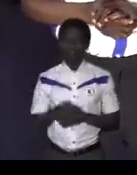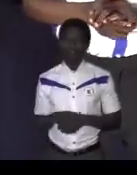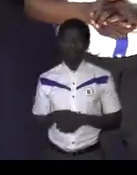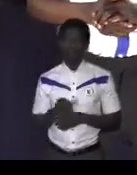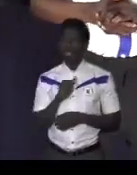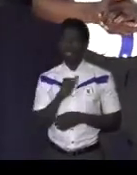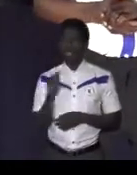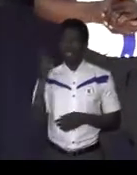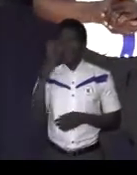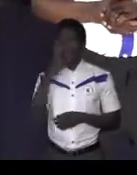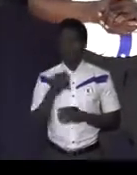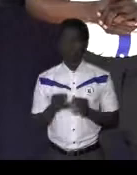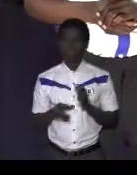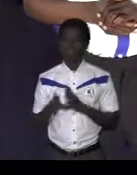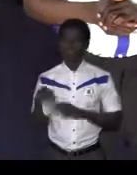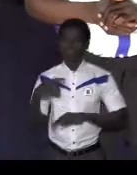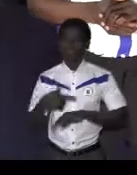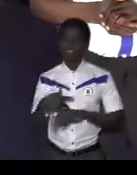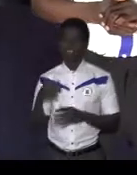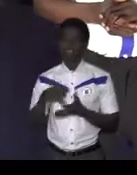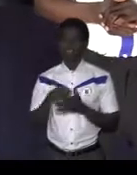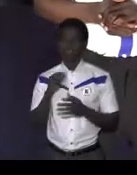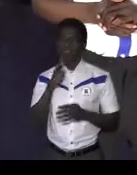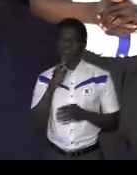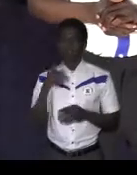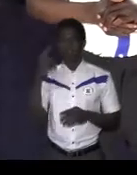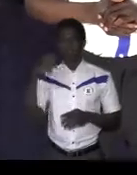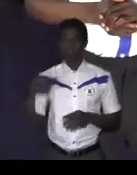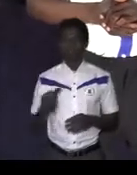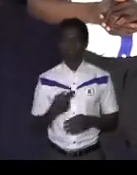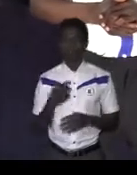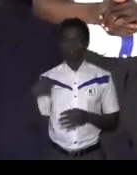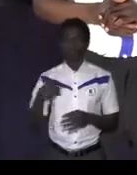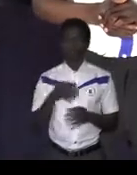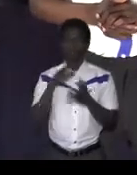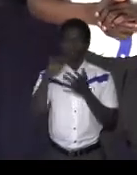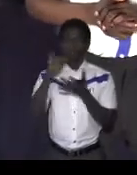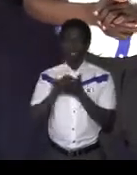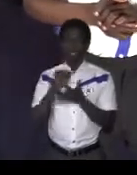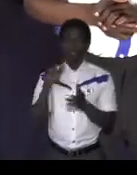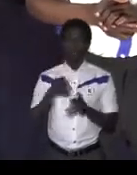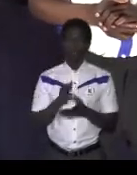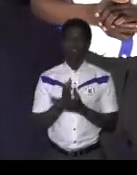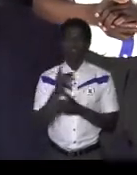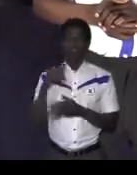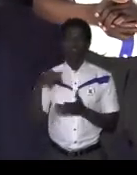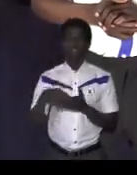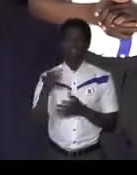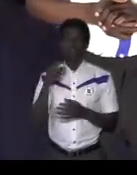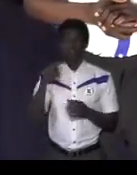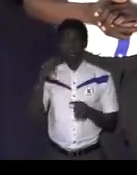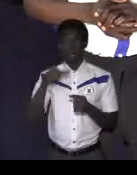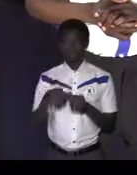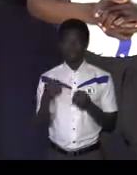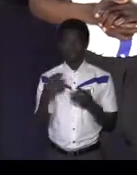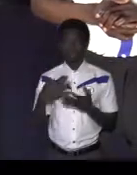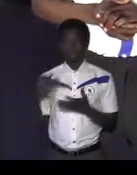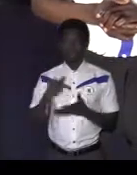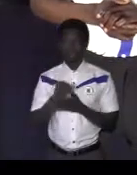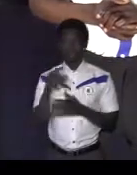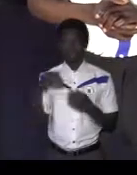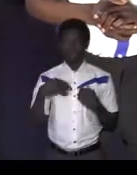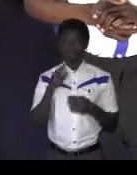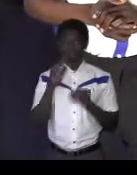A beautiful revision session it has been for us. We hope that through these sessions you have been able to recall a lot of the things that you have been